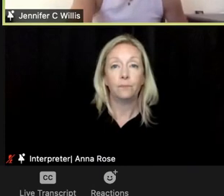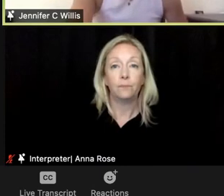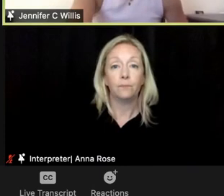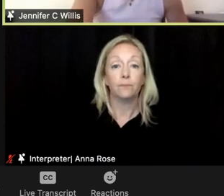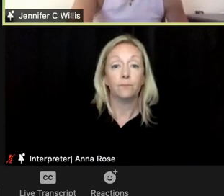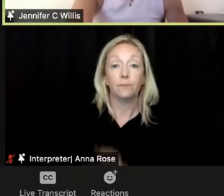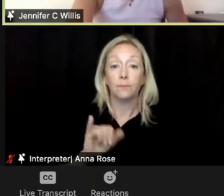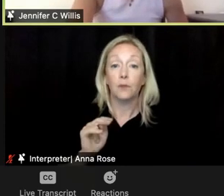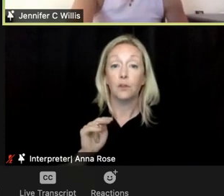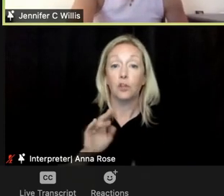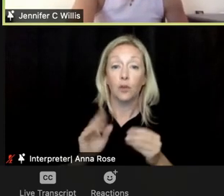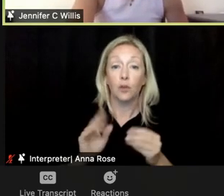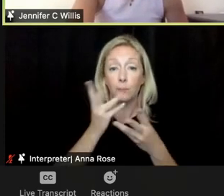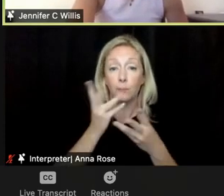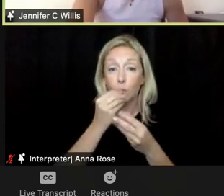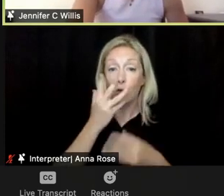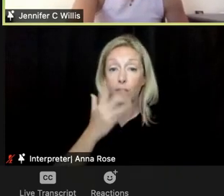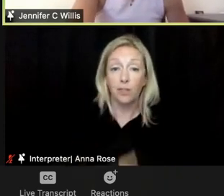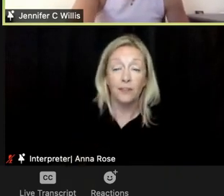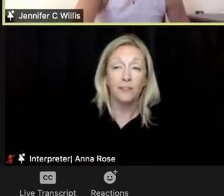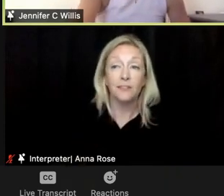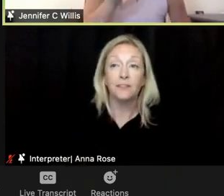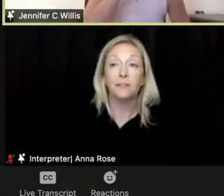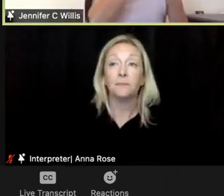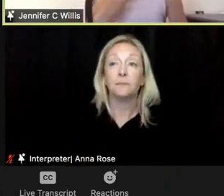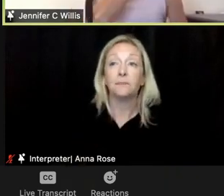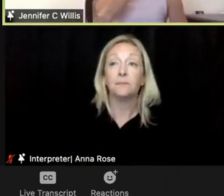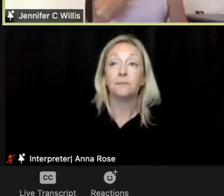Beautiful. Thank you. All right.